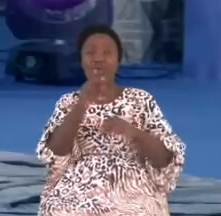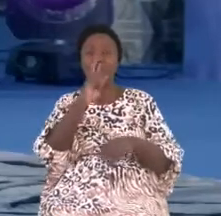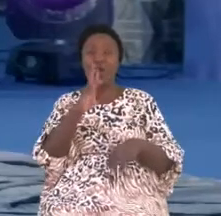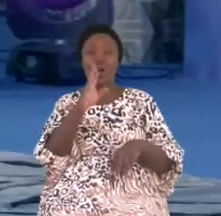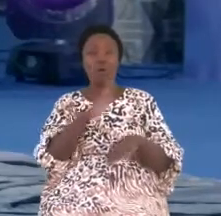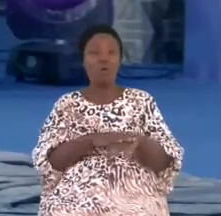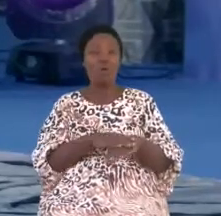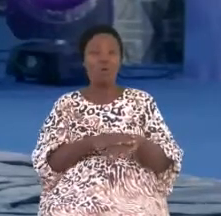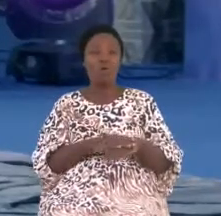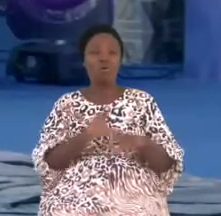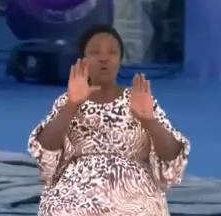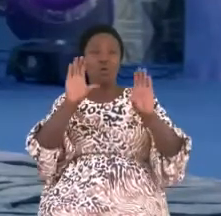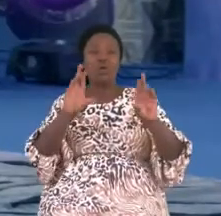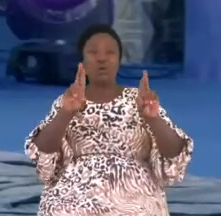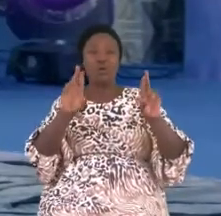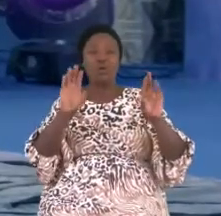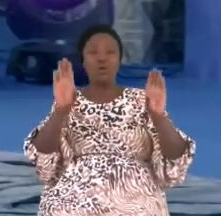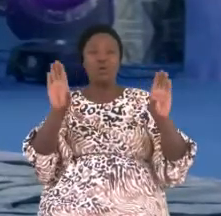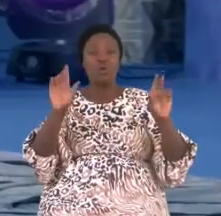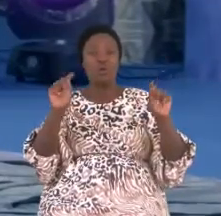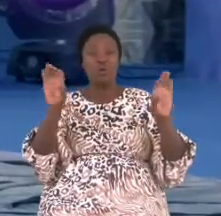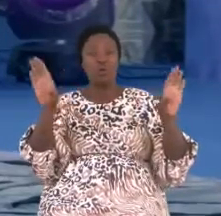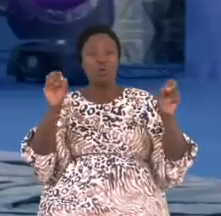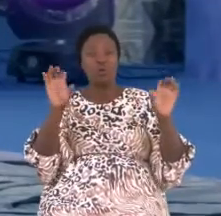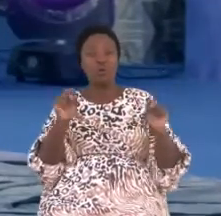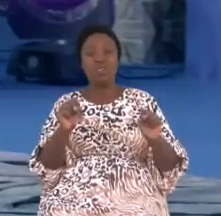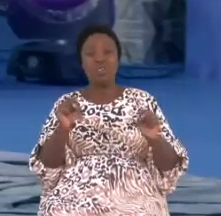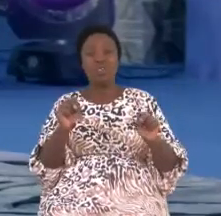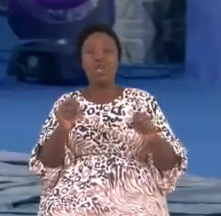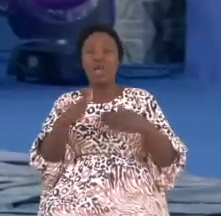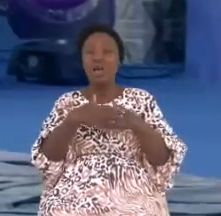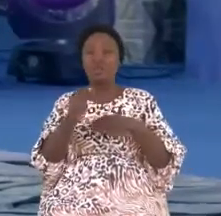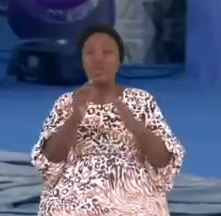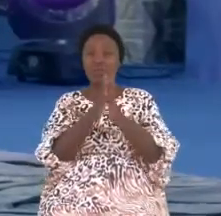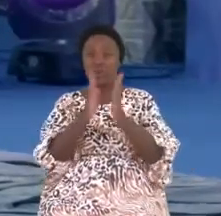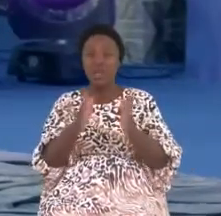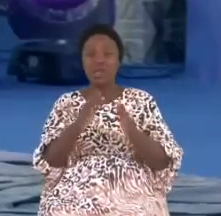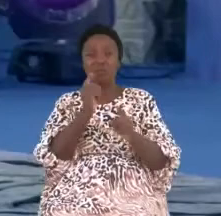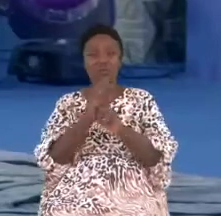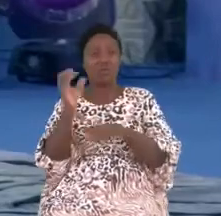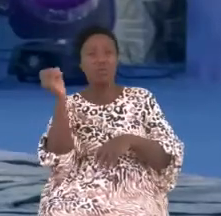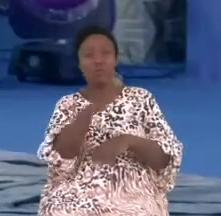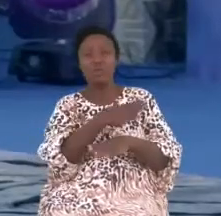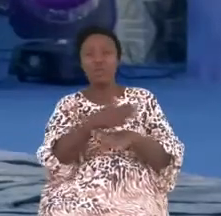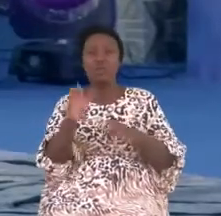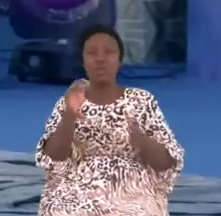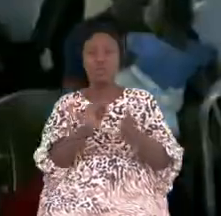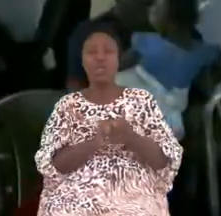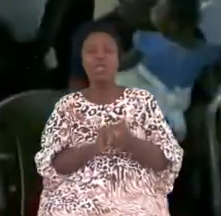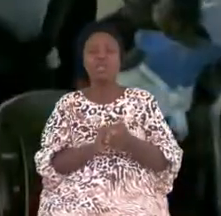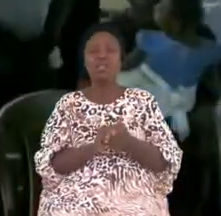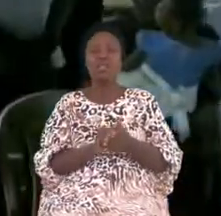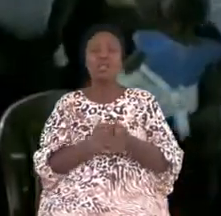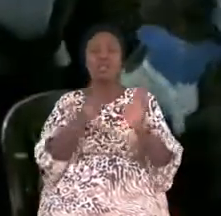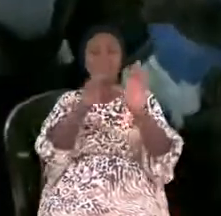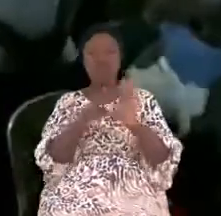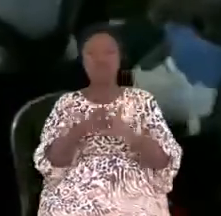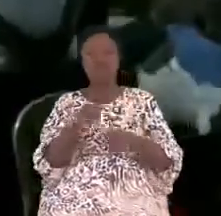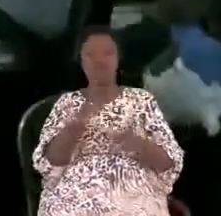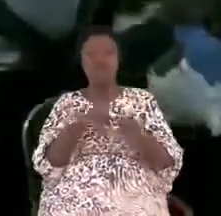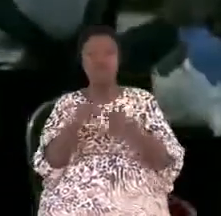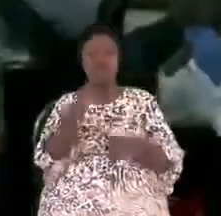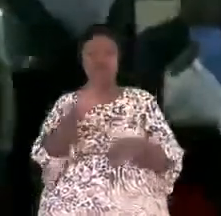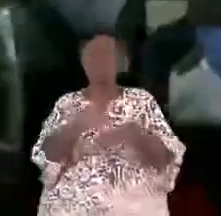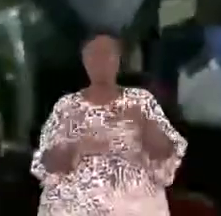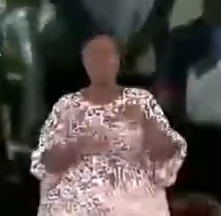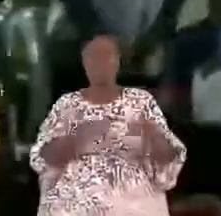through the crutches aside rise up in the name of the lord your world walk if you have braces